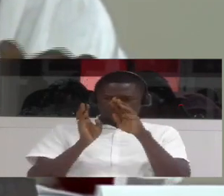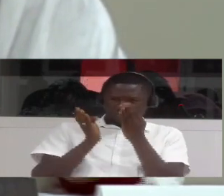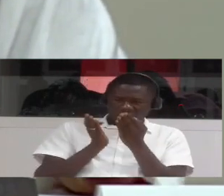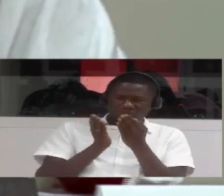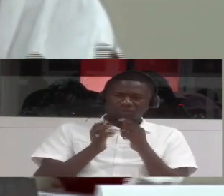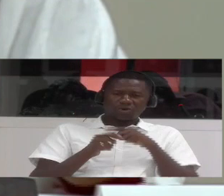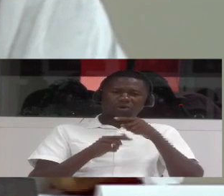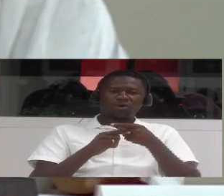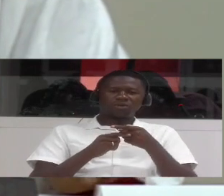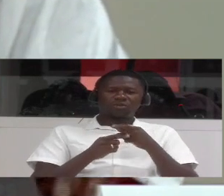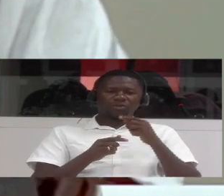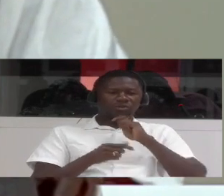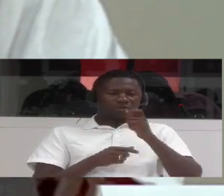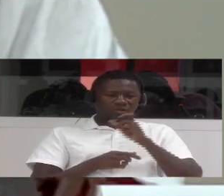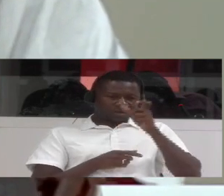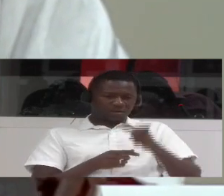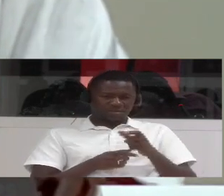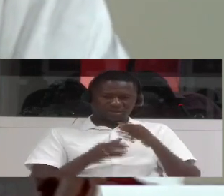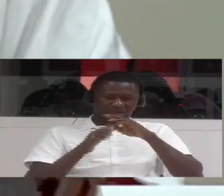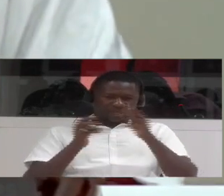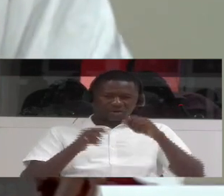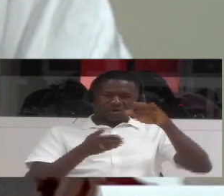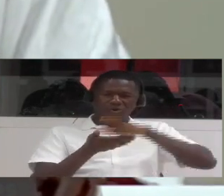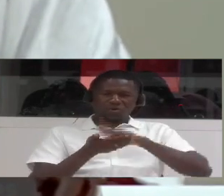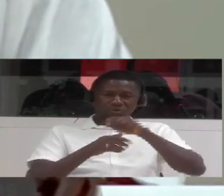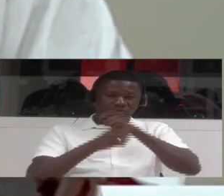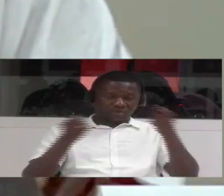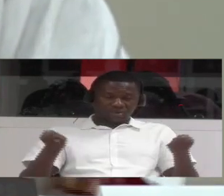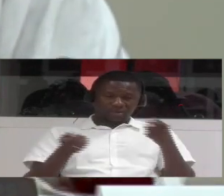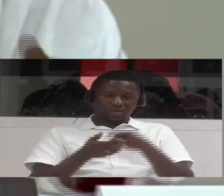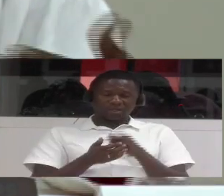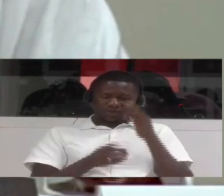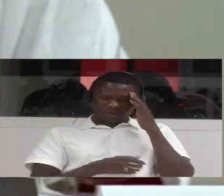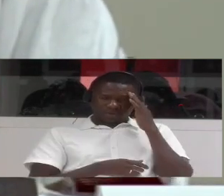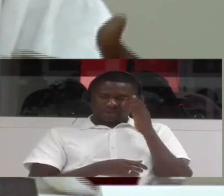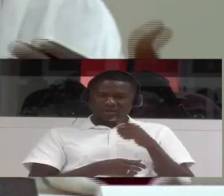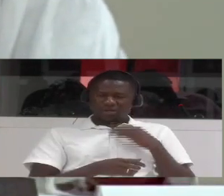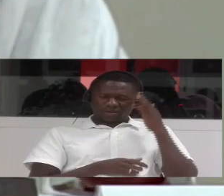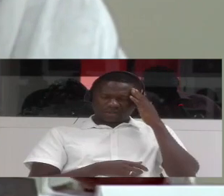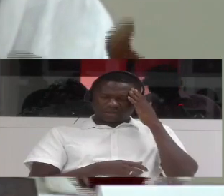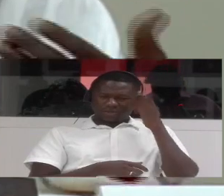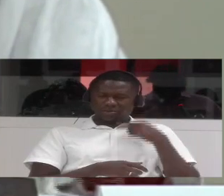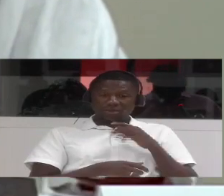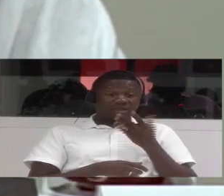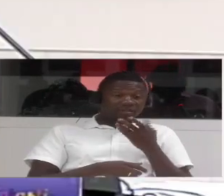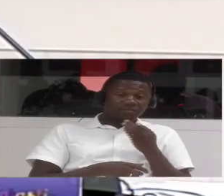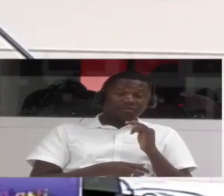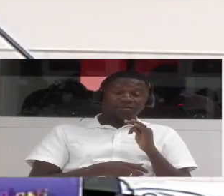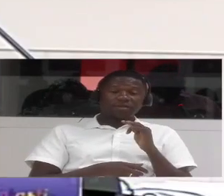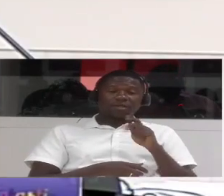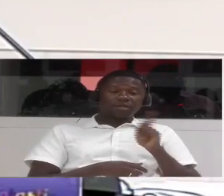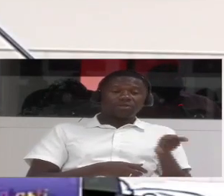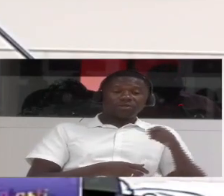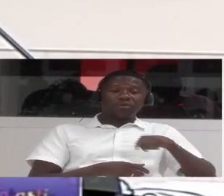journalism as such. That's what I'm suggesting. I said whether GPU has that in their mind, in their